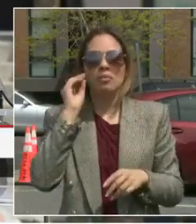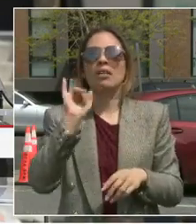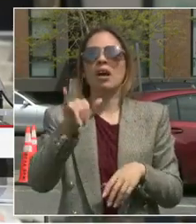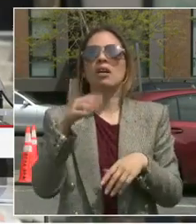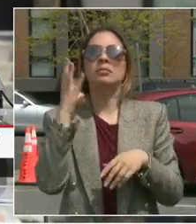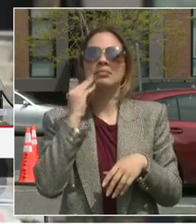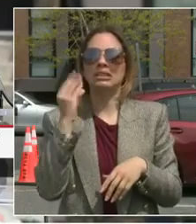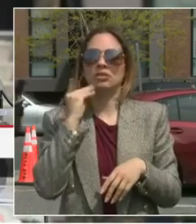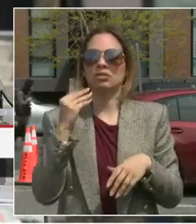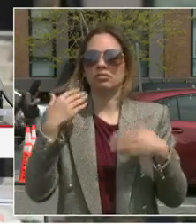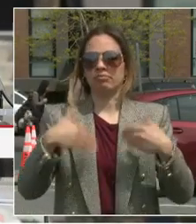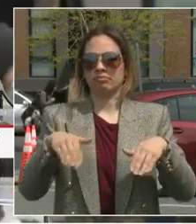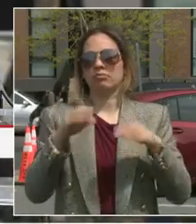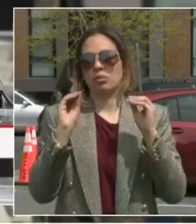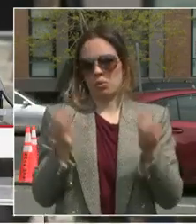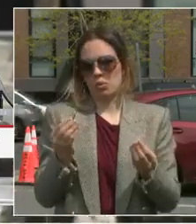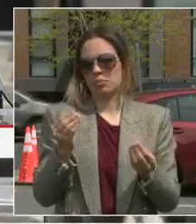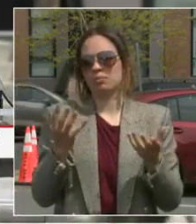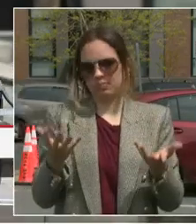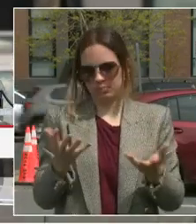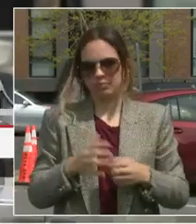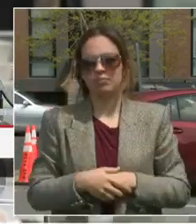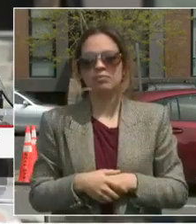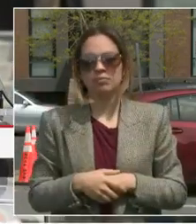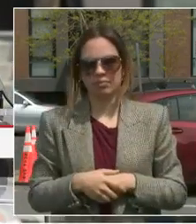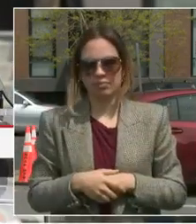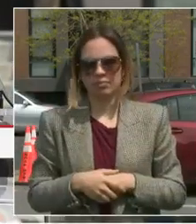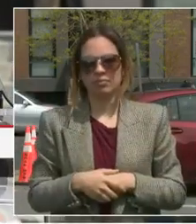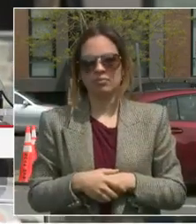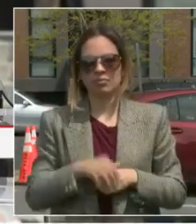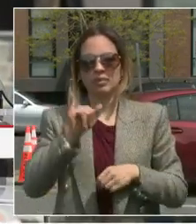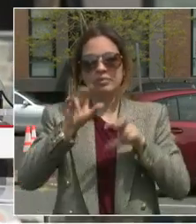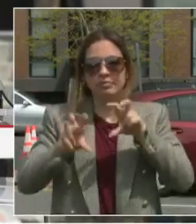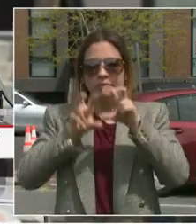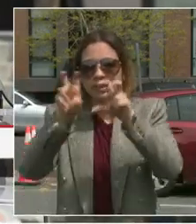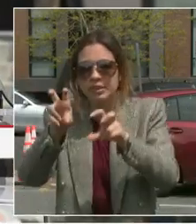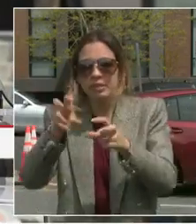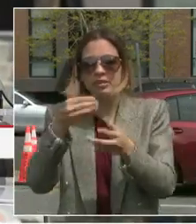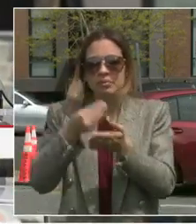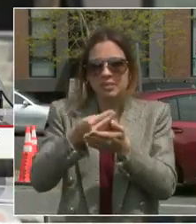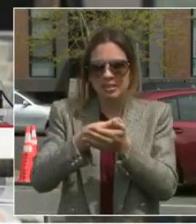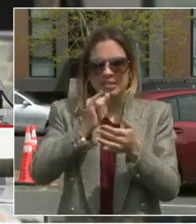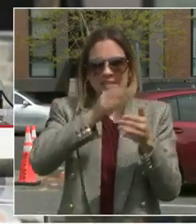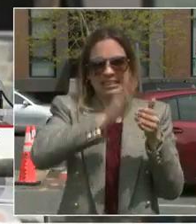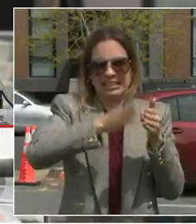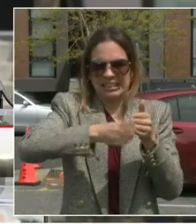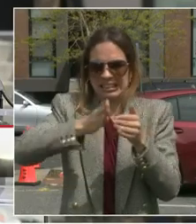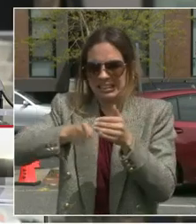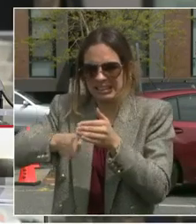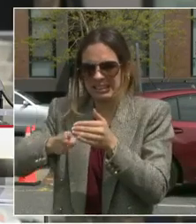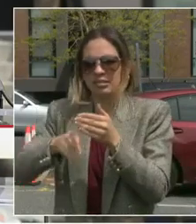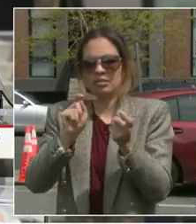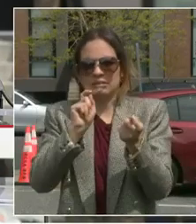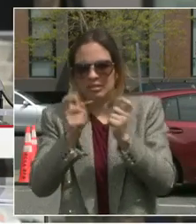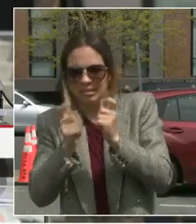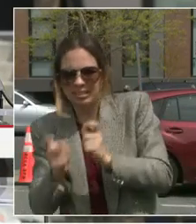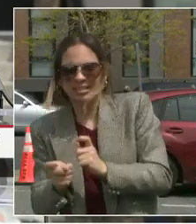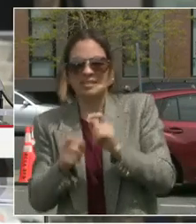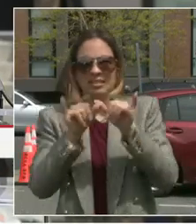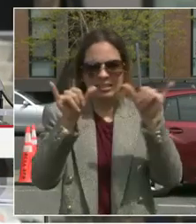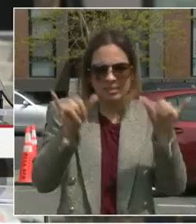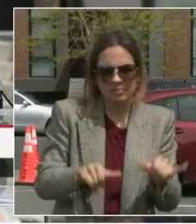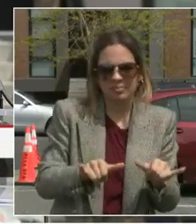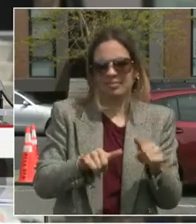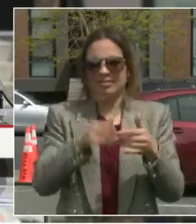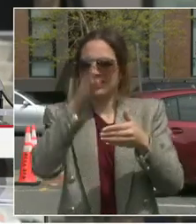getting this done. With the investments the mayor has made, we are getting this done. With the changes to the system, we are getting this done.